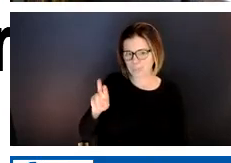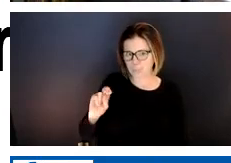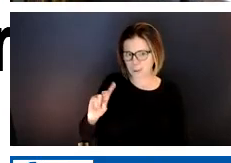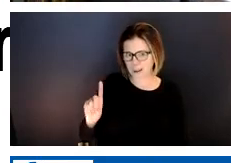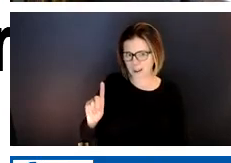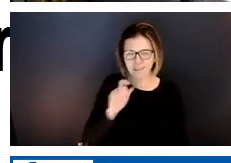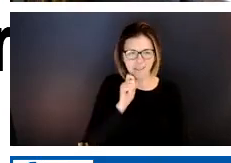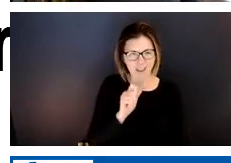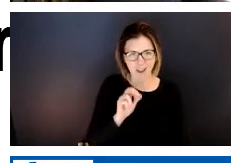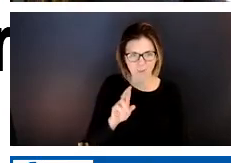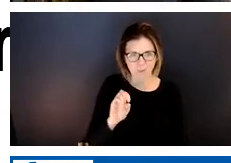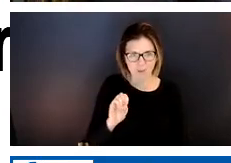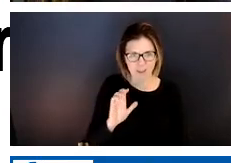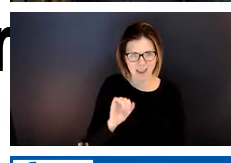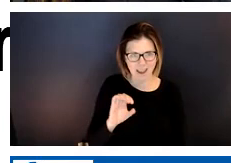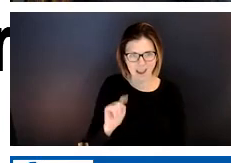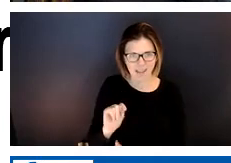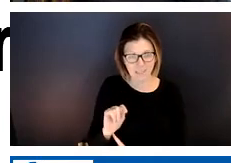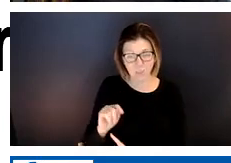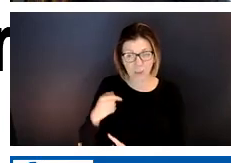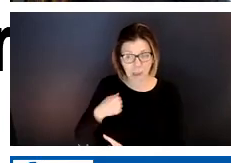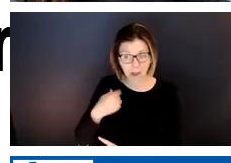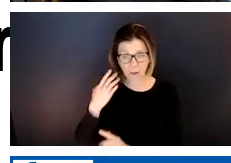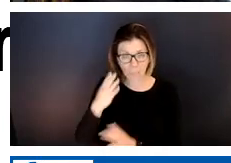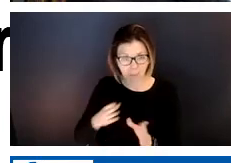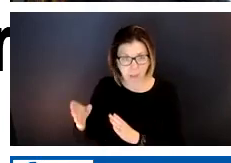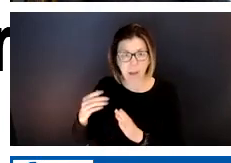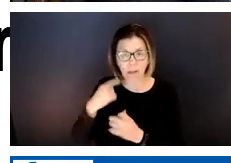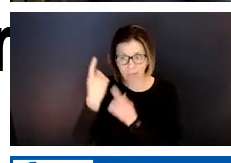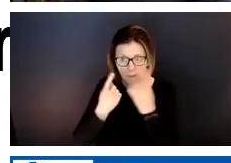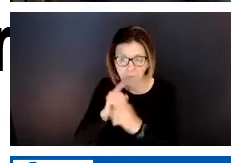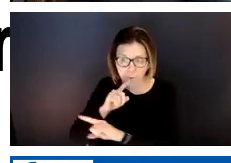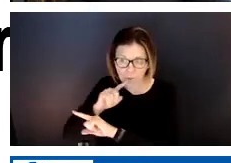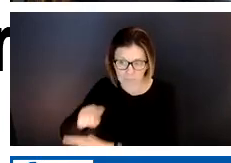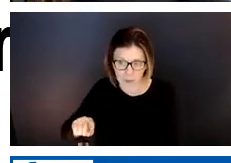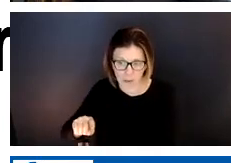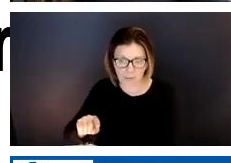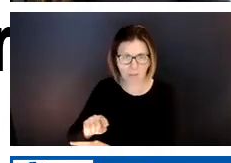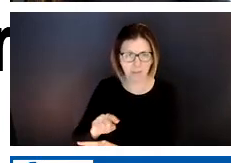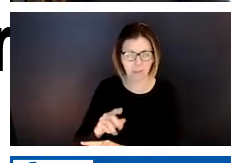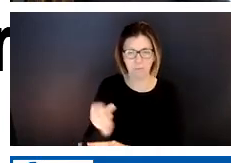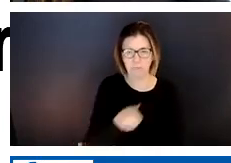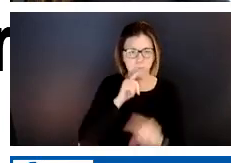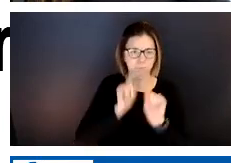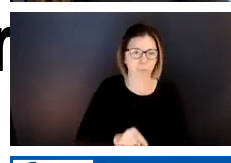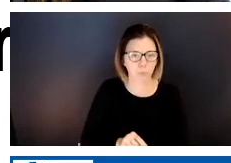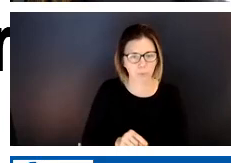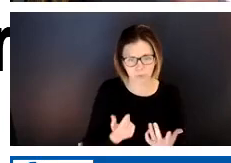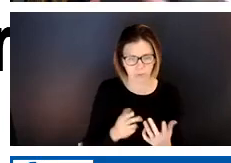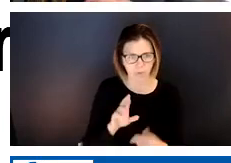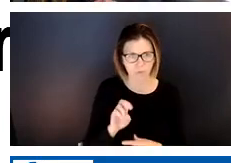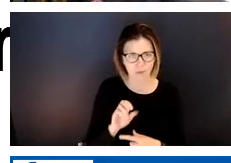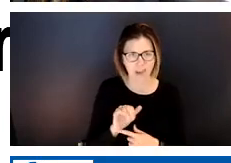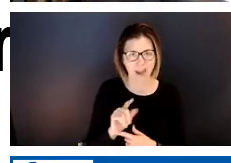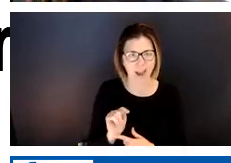plan, when we have a thoughtful response, that is different from when we are just reactive and